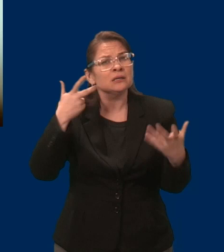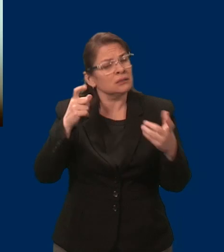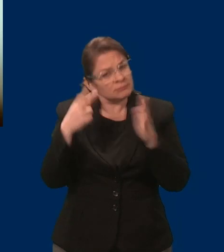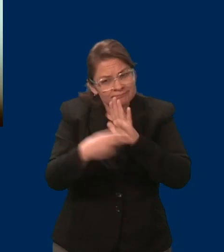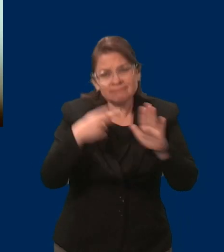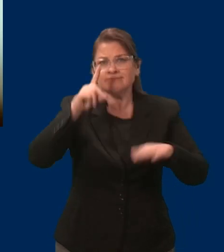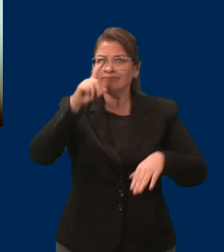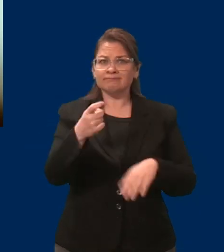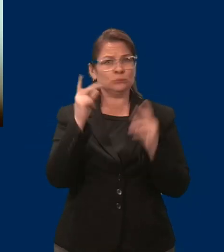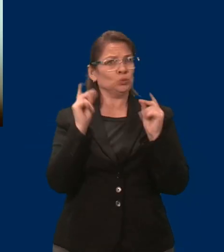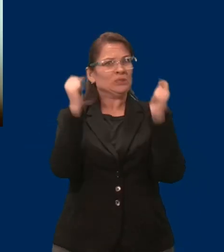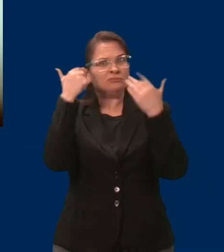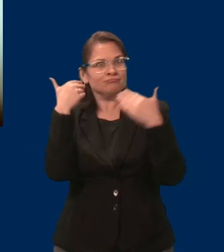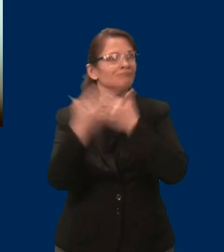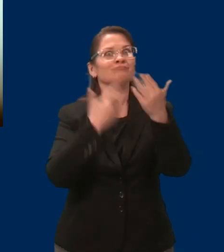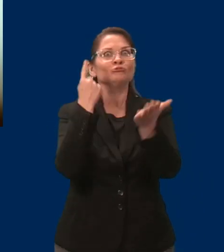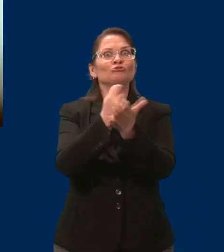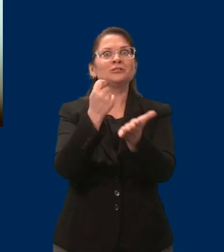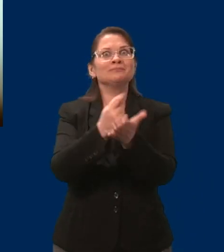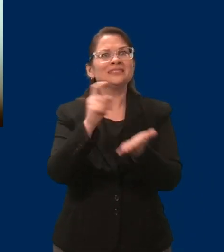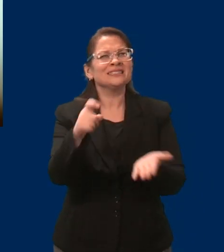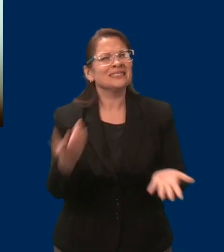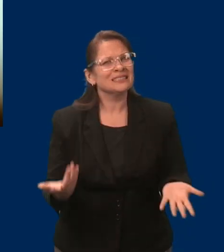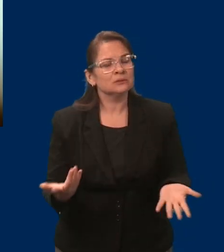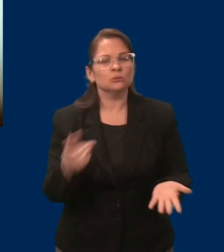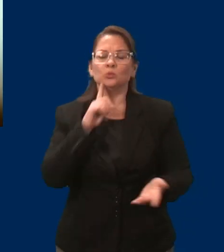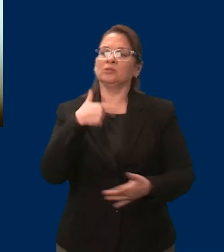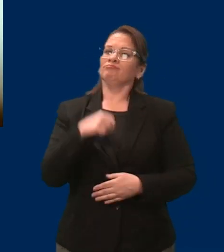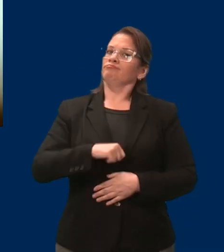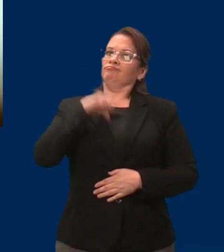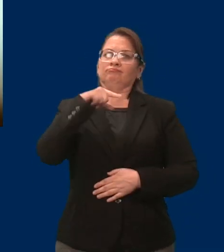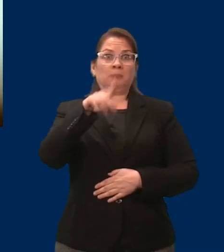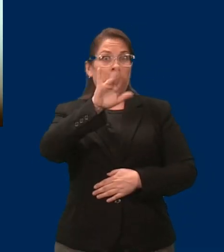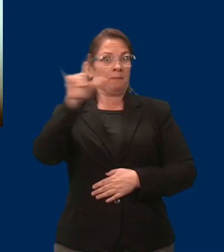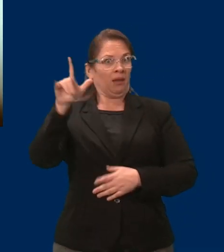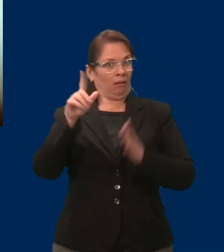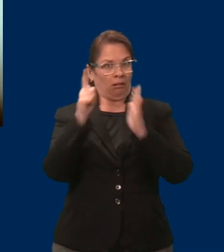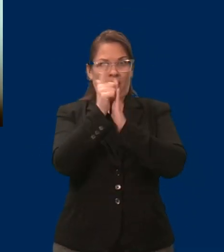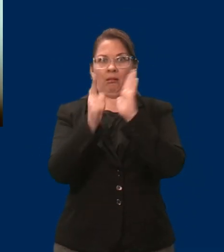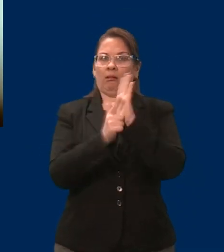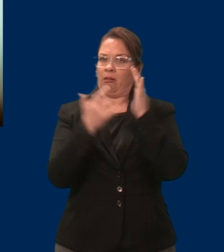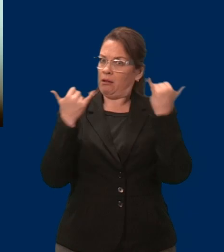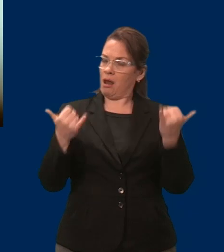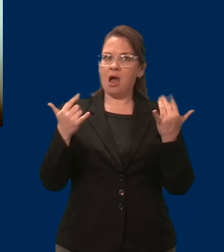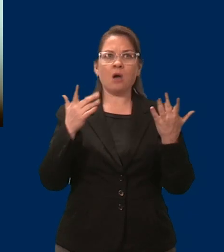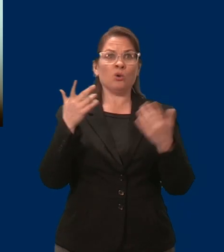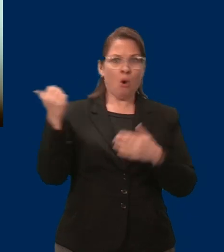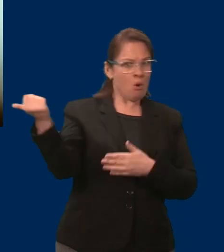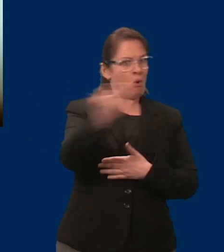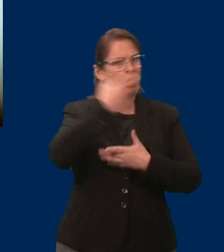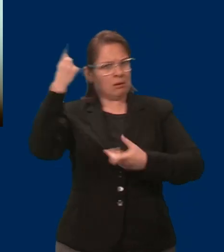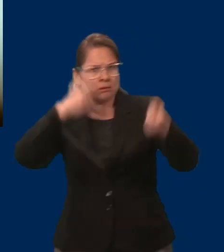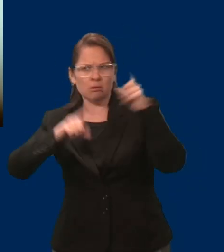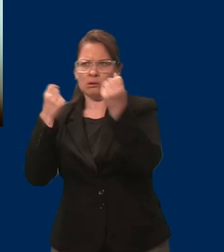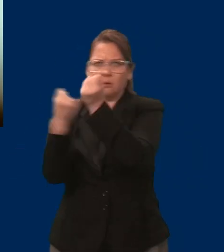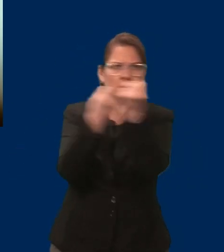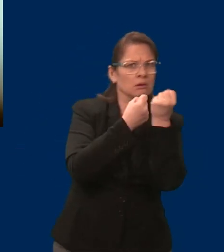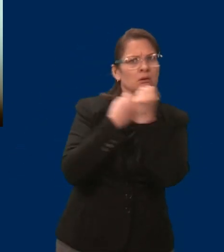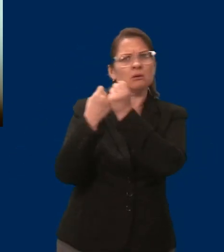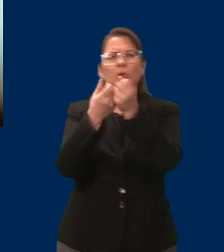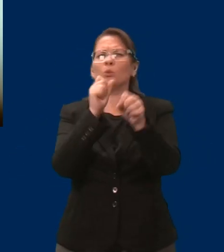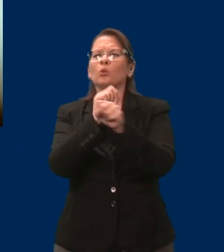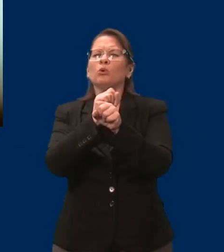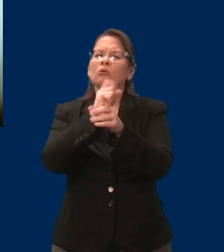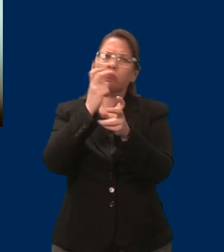proud of this bill, of the collaboration that we've been doing, and I am going to be working really hard to get it through this coming